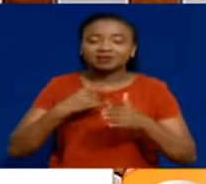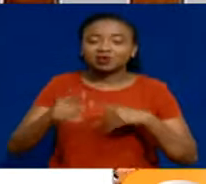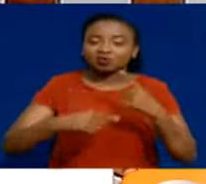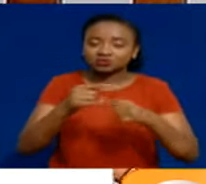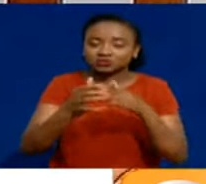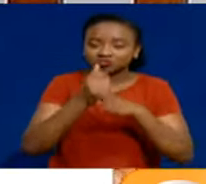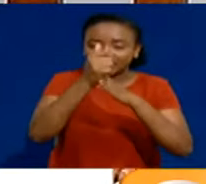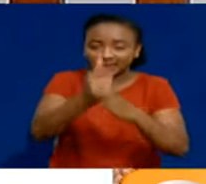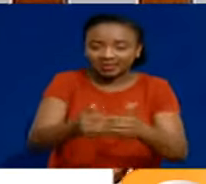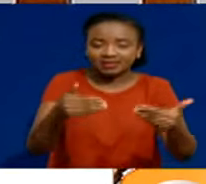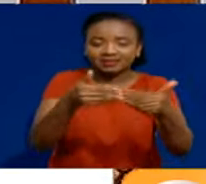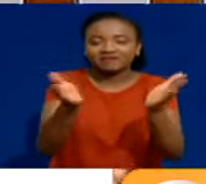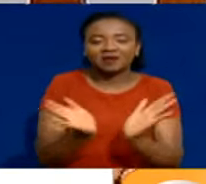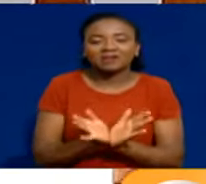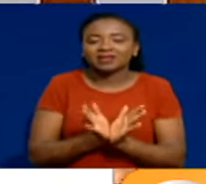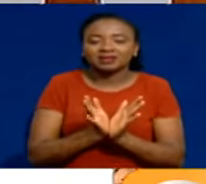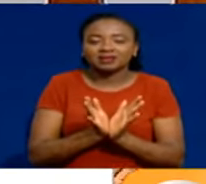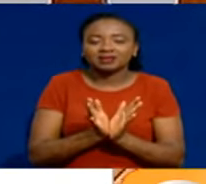protect this family?